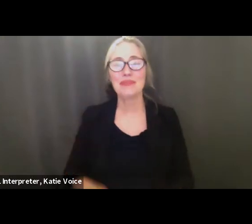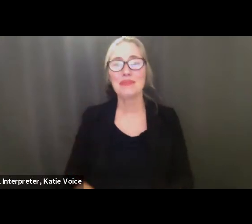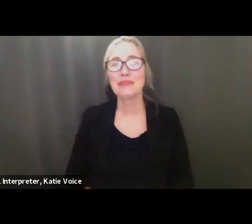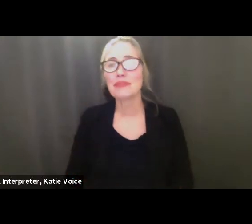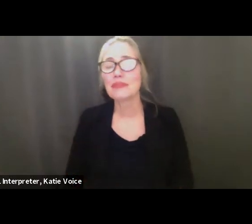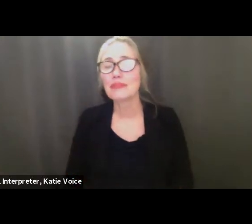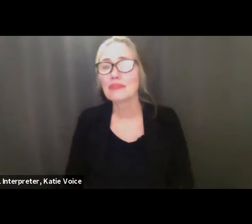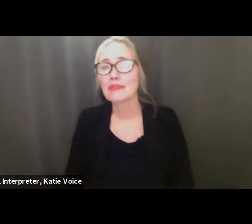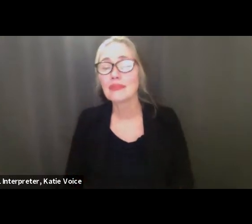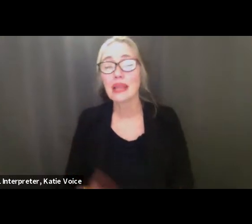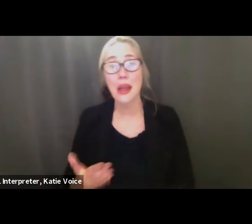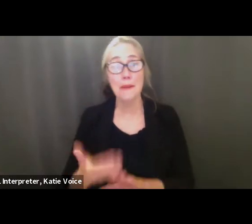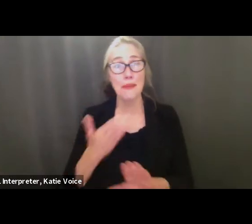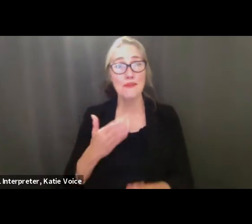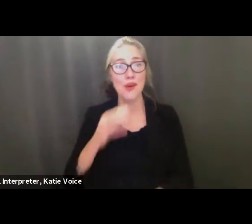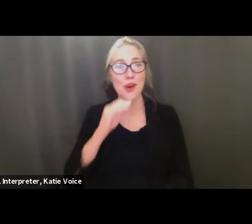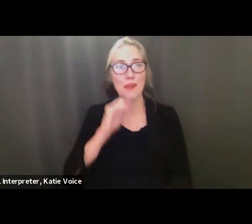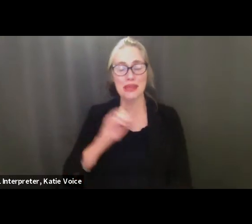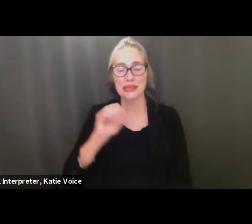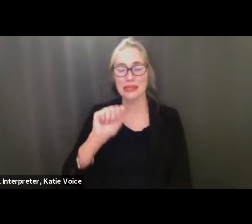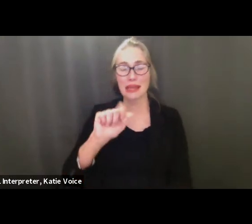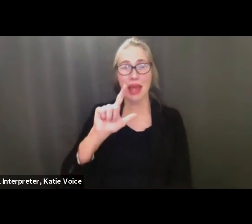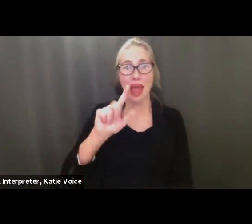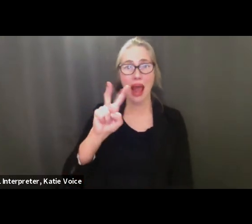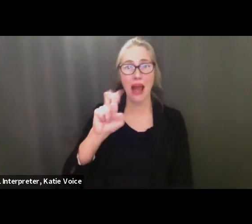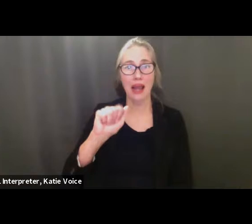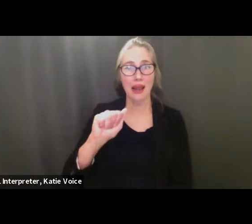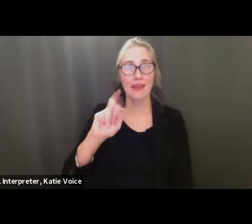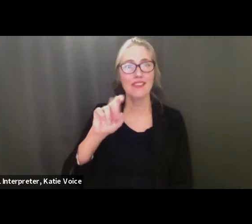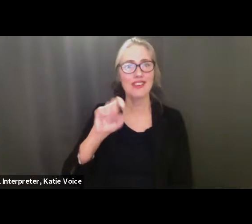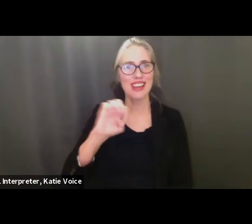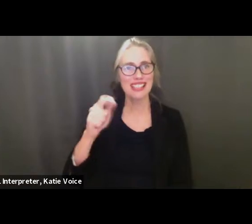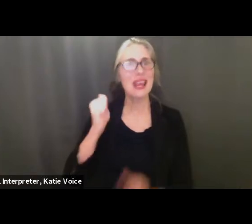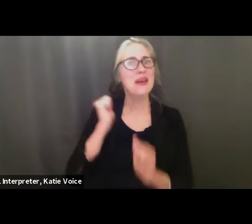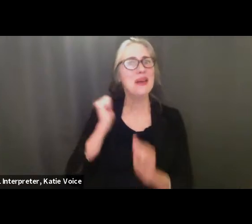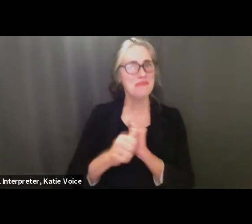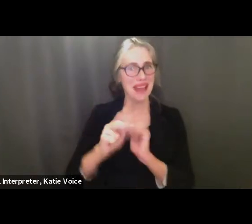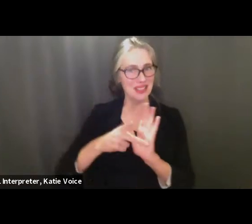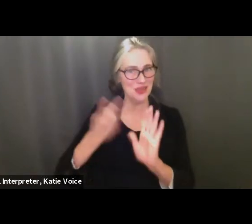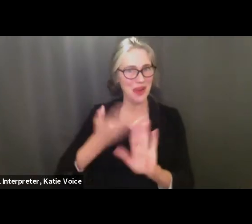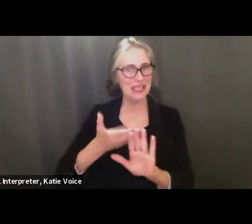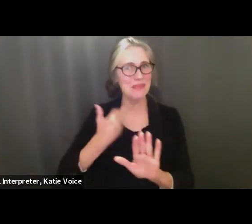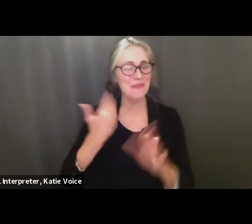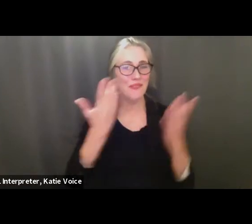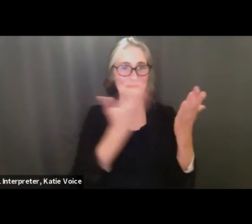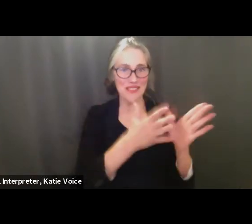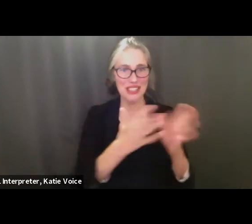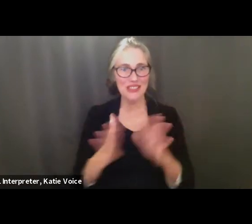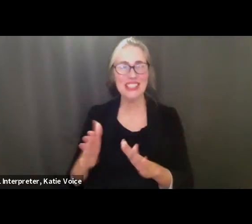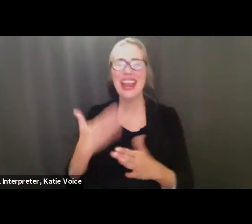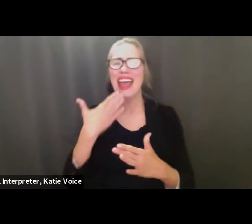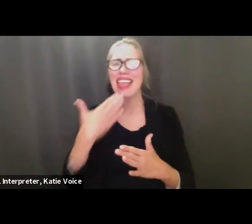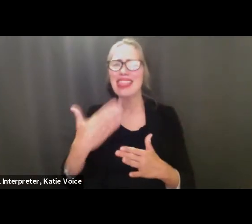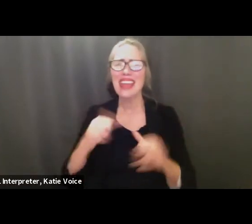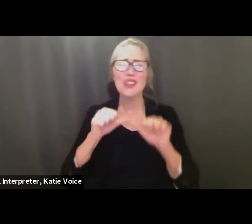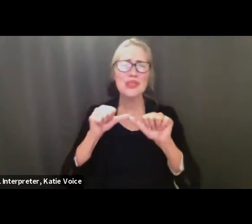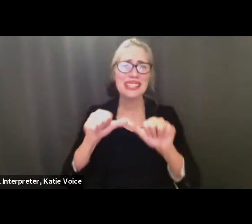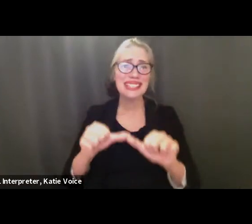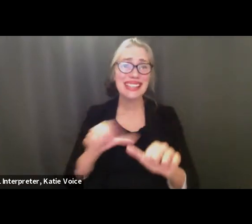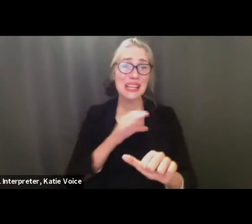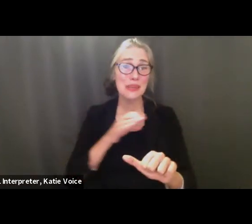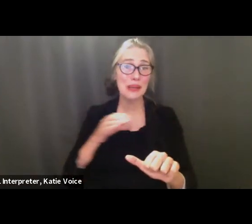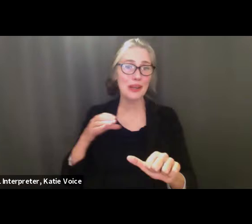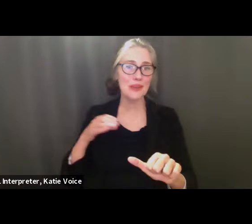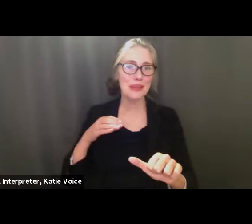prior to Ms. Alvarez joining us for passing this already twice before. And I just want to thank the Sustainability Committee and just remind